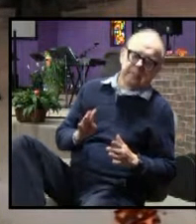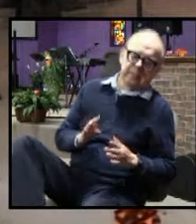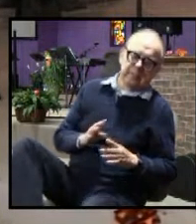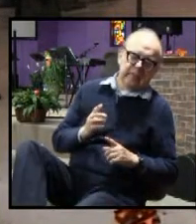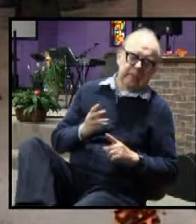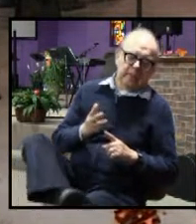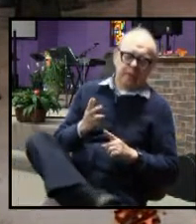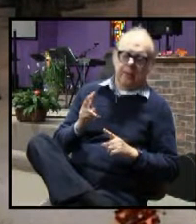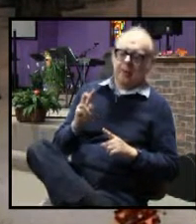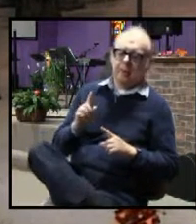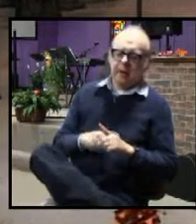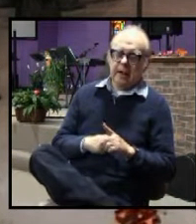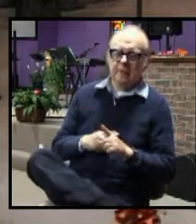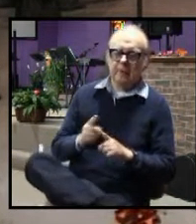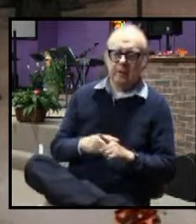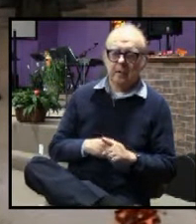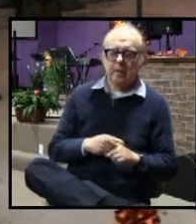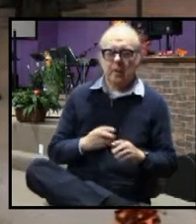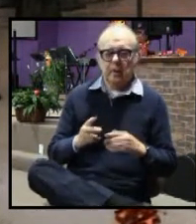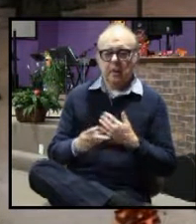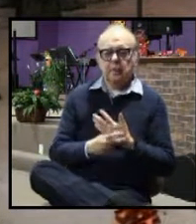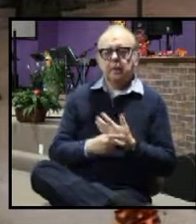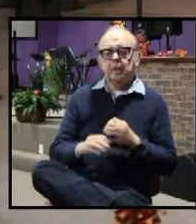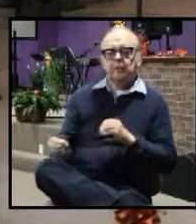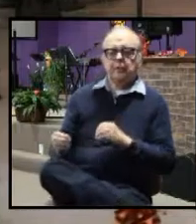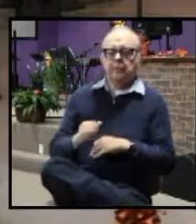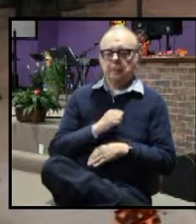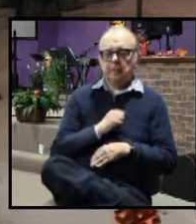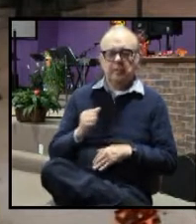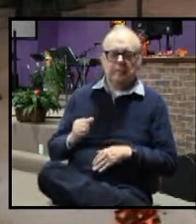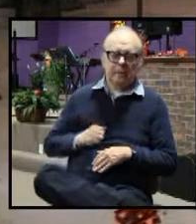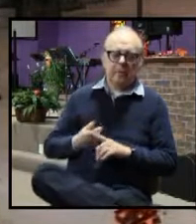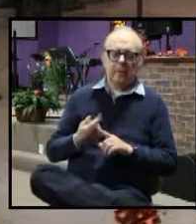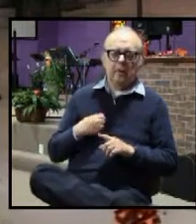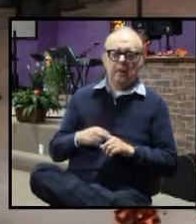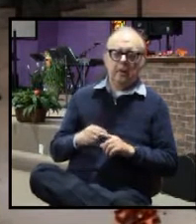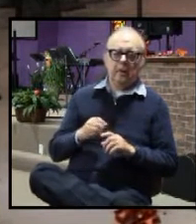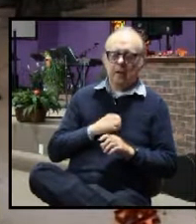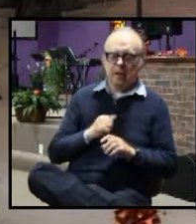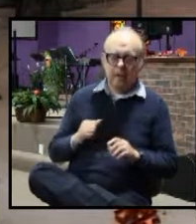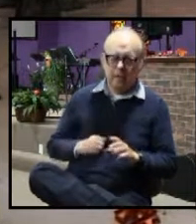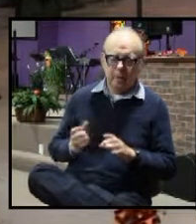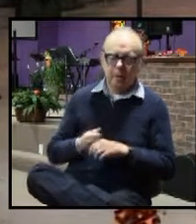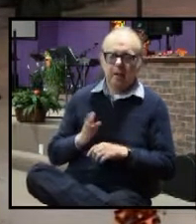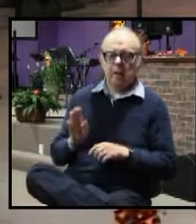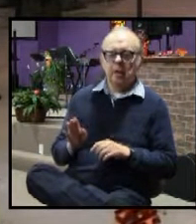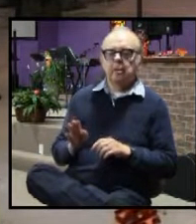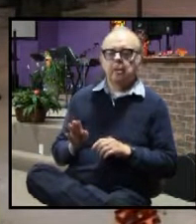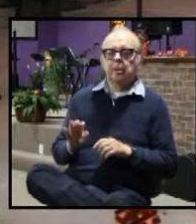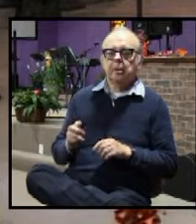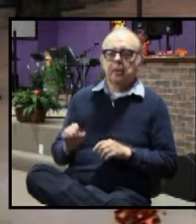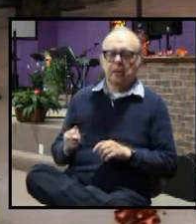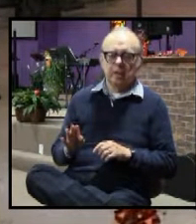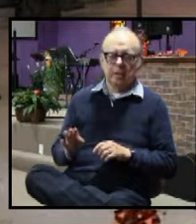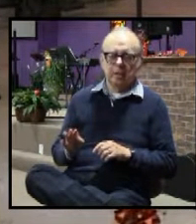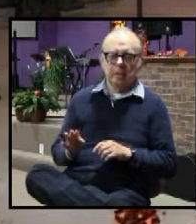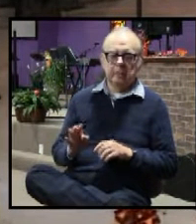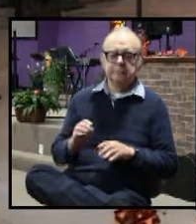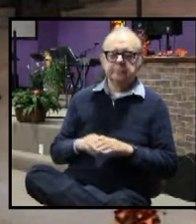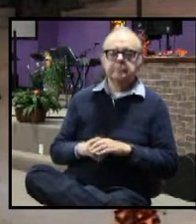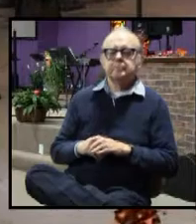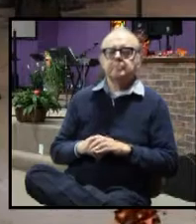program, a 3.5 month program. I left the program and I moved to Atlanta. I was originally from Augusta and I moved to Atlanta, got a job, two jobs actually.